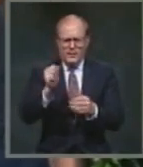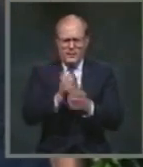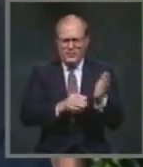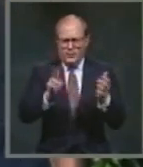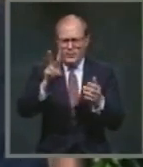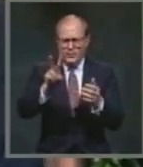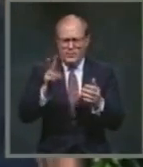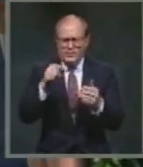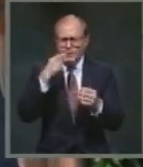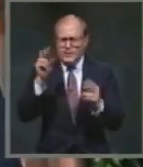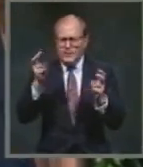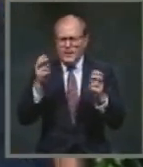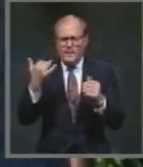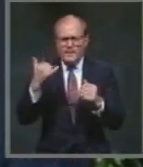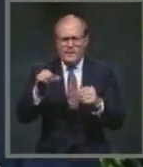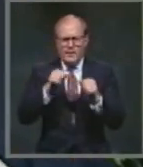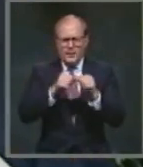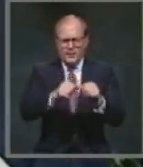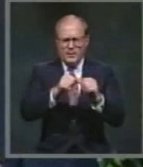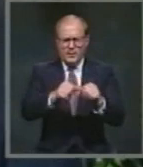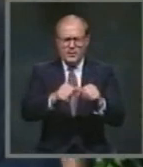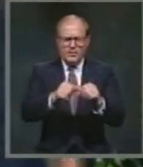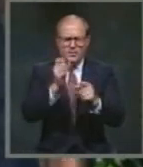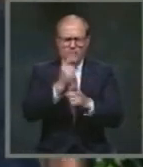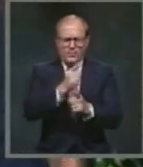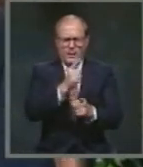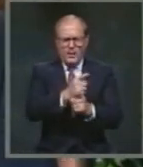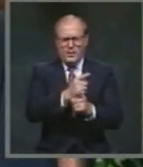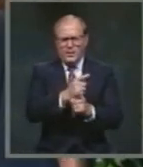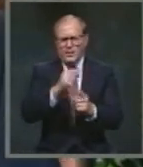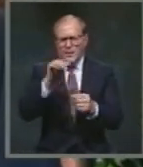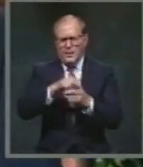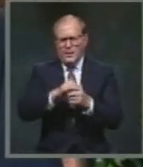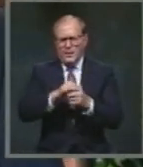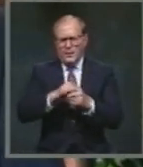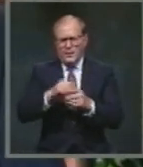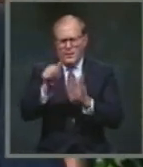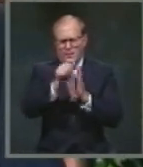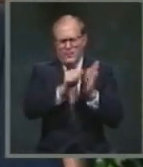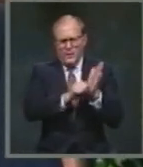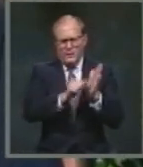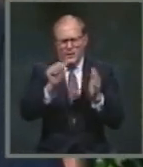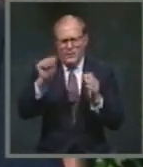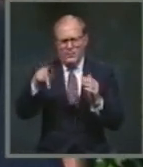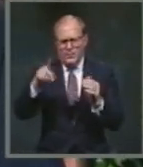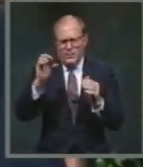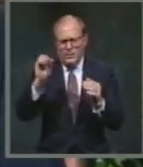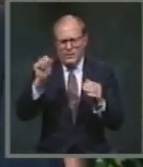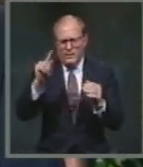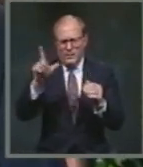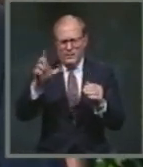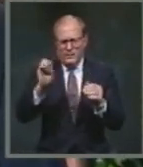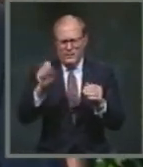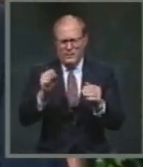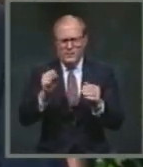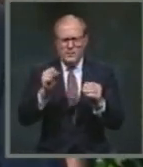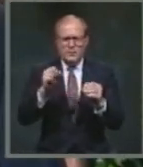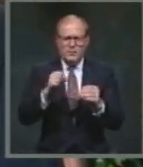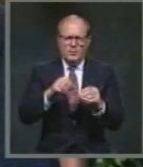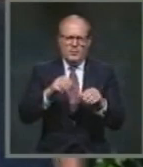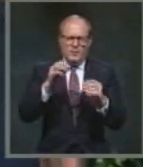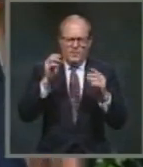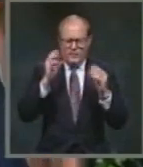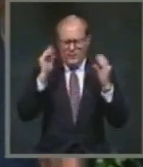says, "And they continued steadfastly in the apostles' teaching and fellowship, in the breaking of bread and in